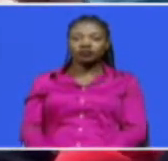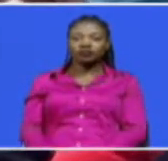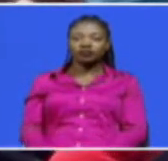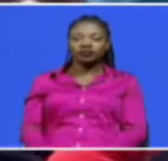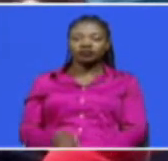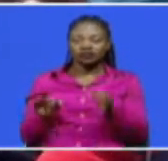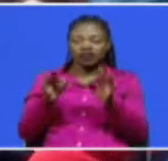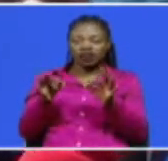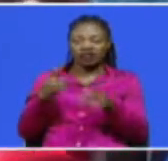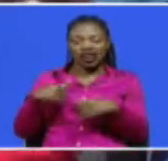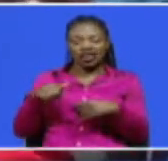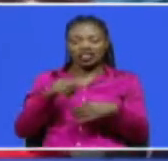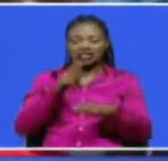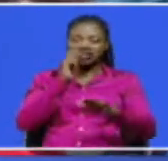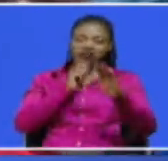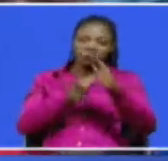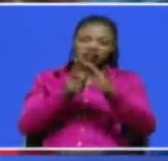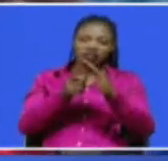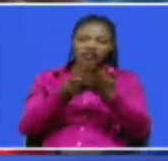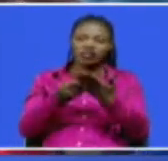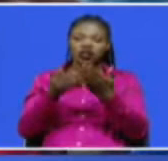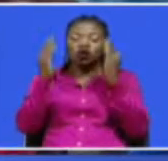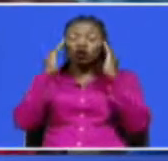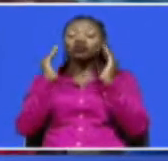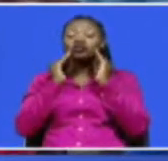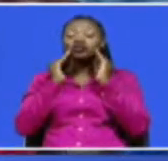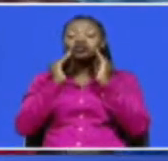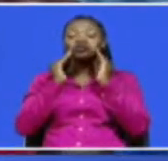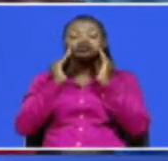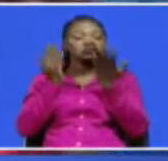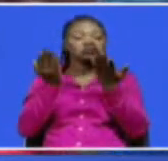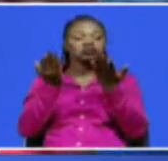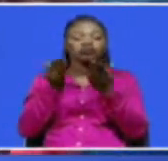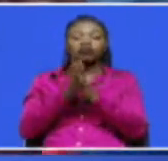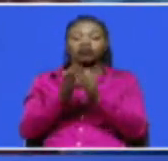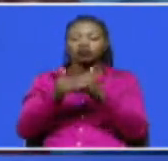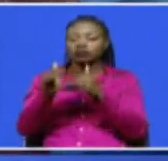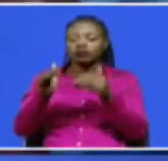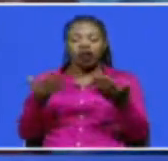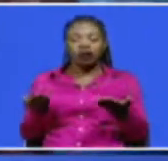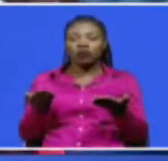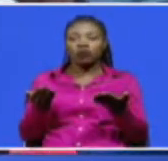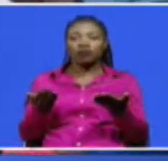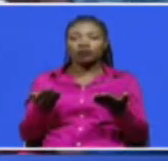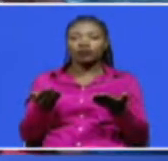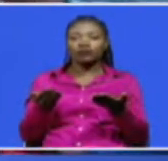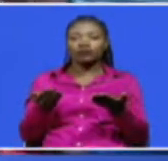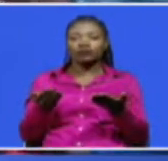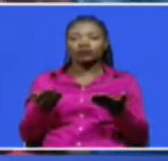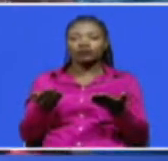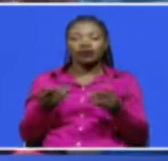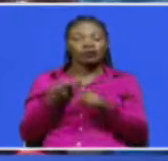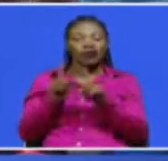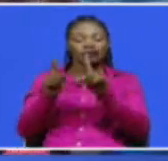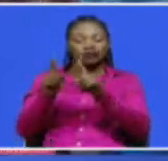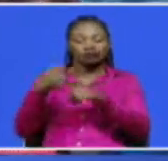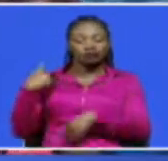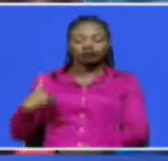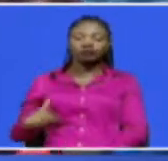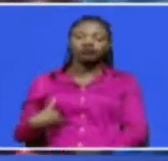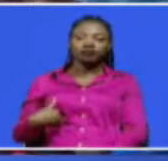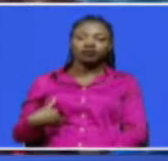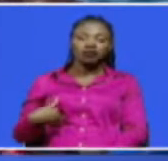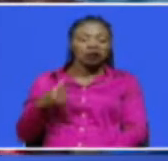If we don't respect court orders, we'll have no way we are going. Of course. That I can tell you. Espokuwa, mimi